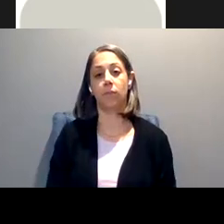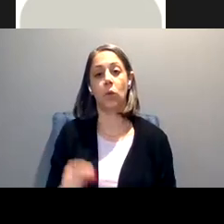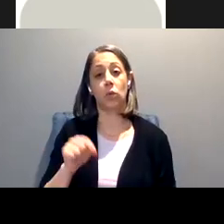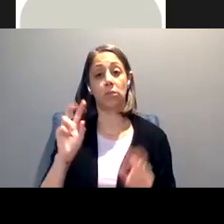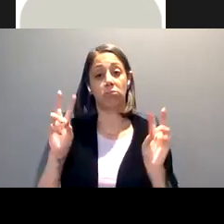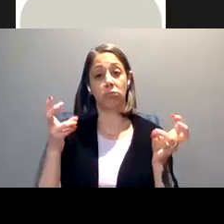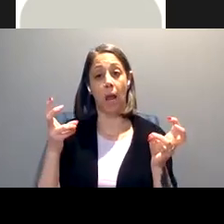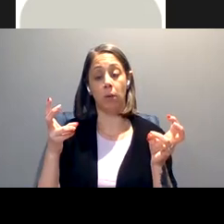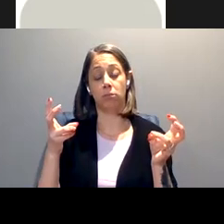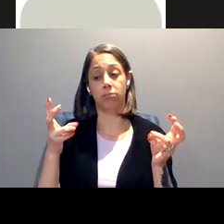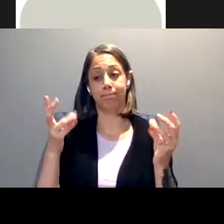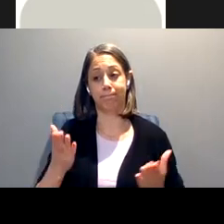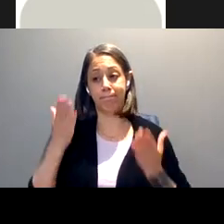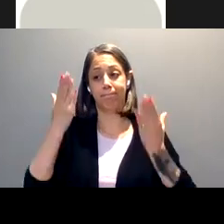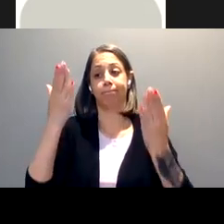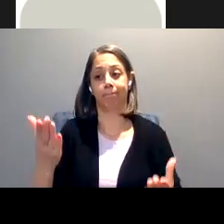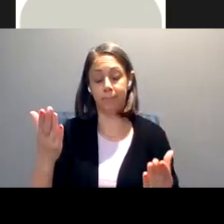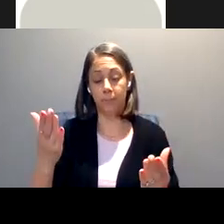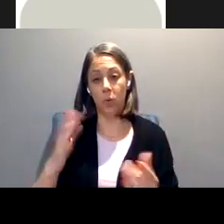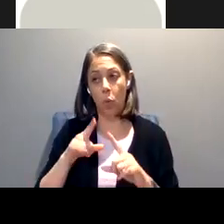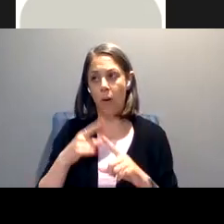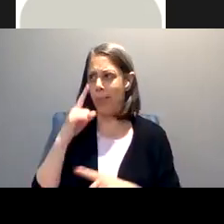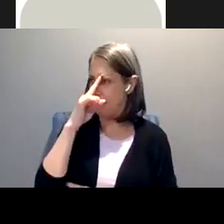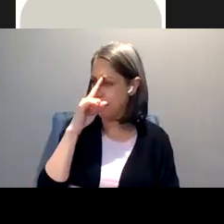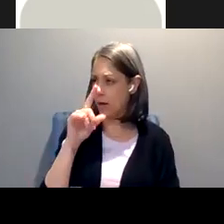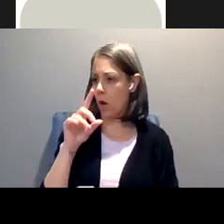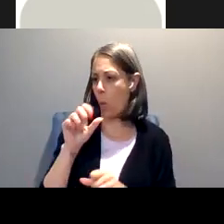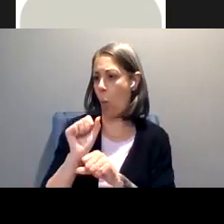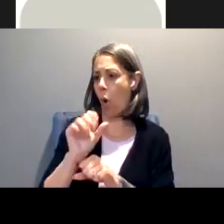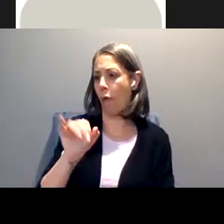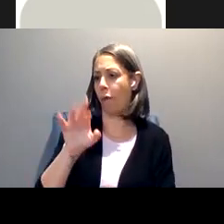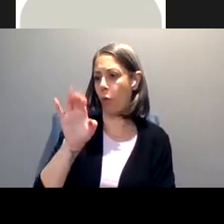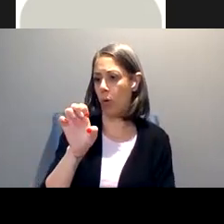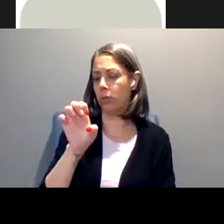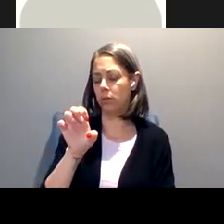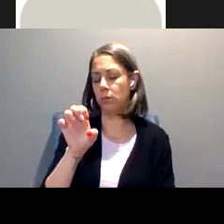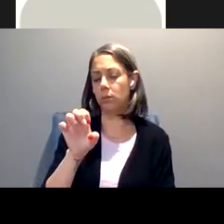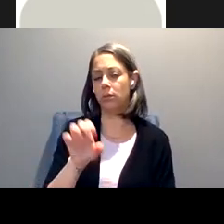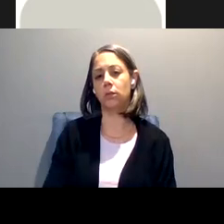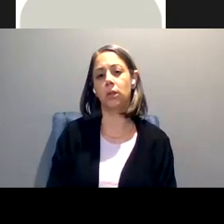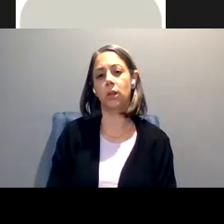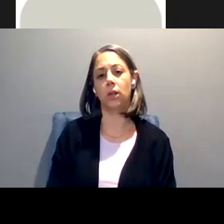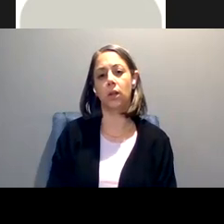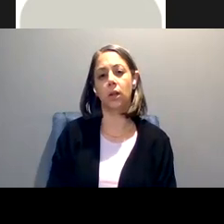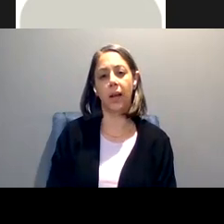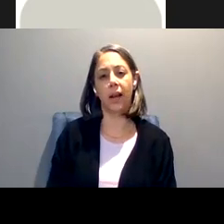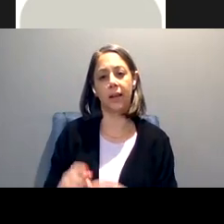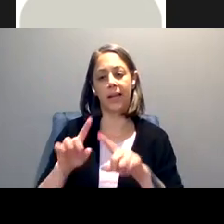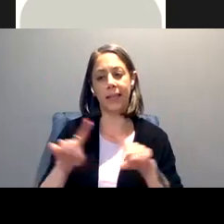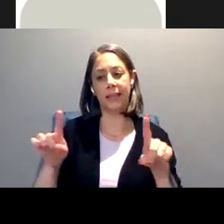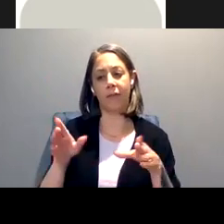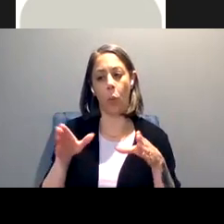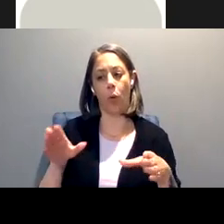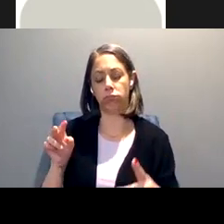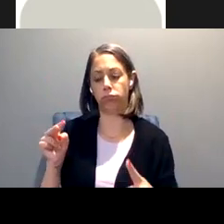up when we were thinking about workforce, actually, and a different way to look